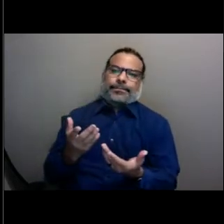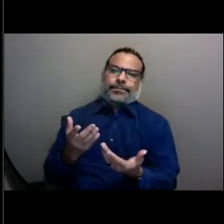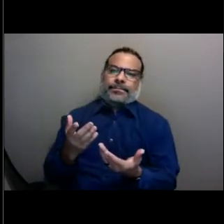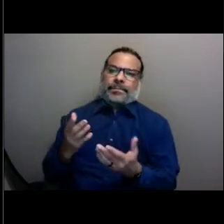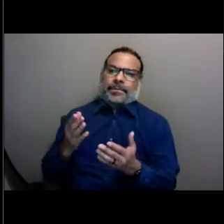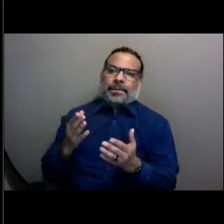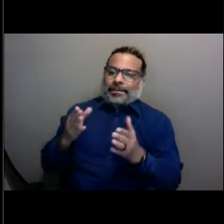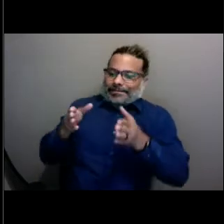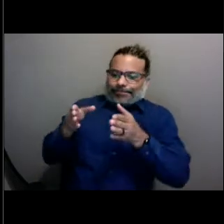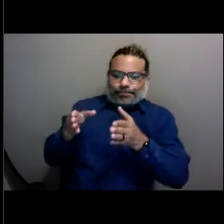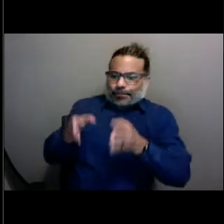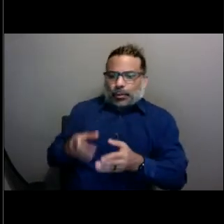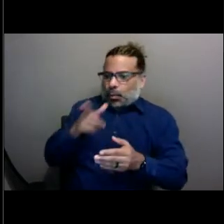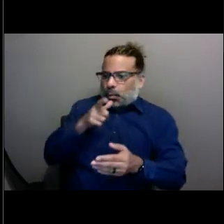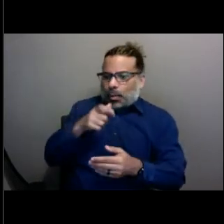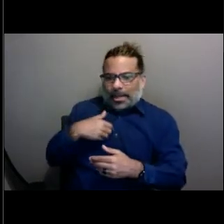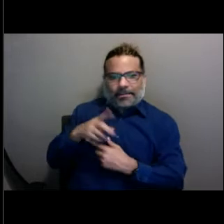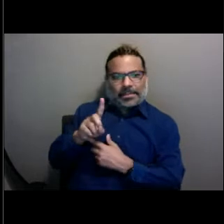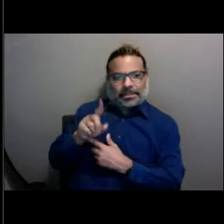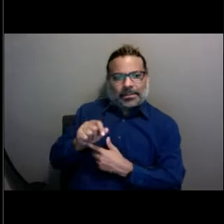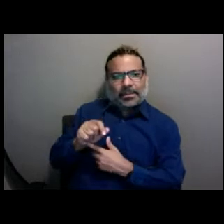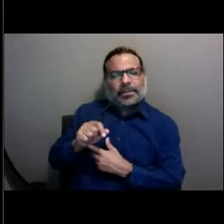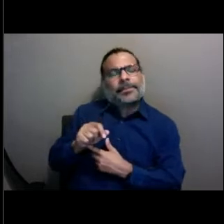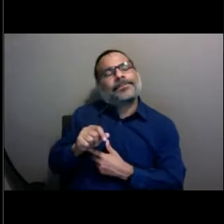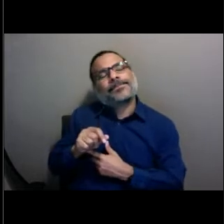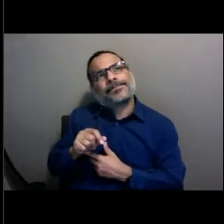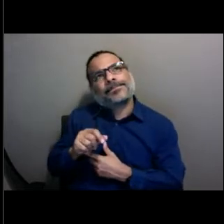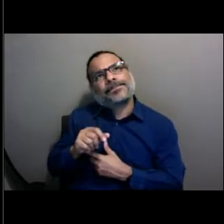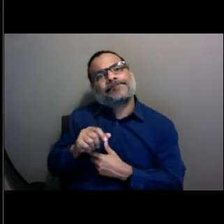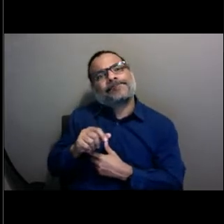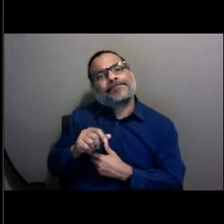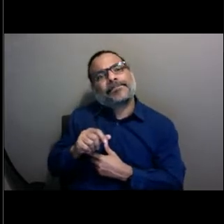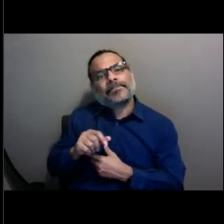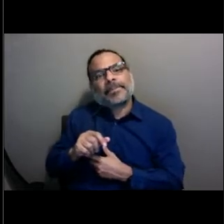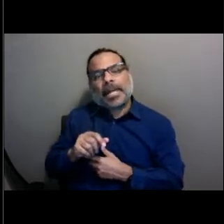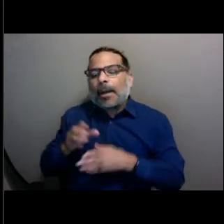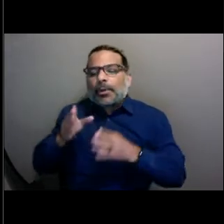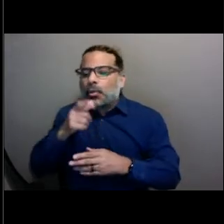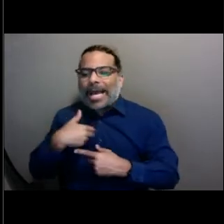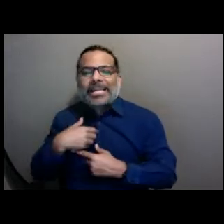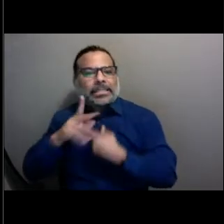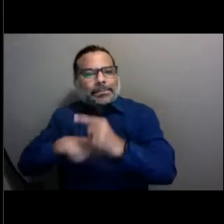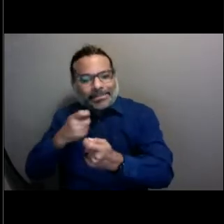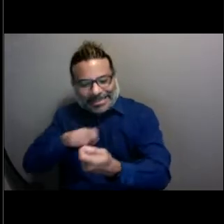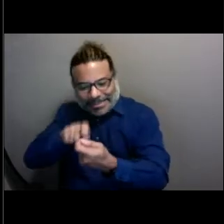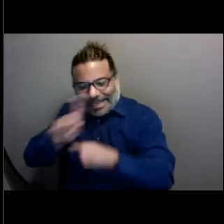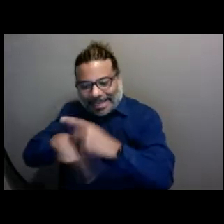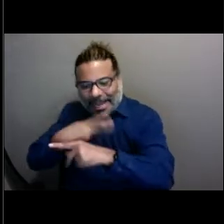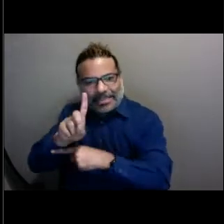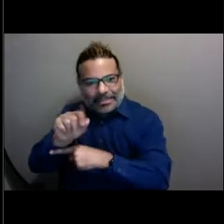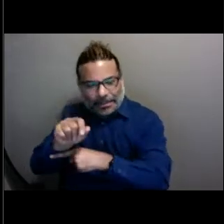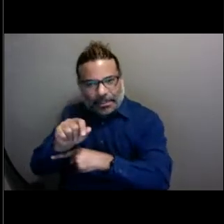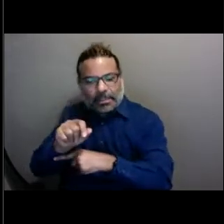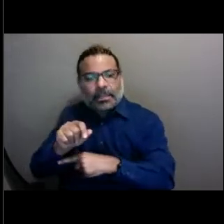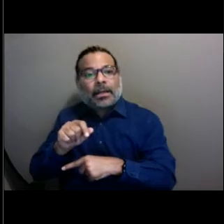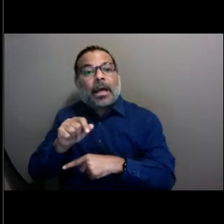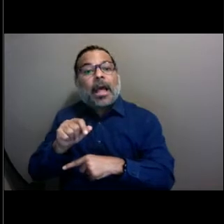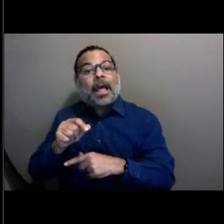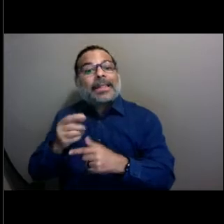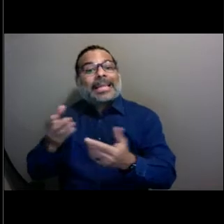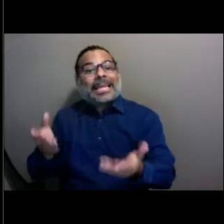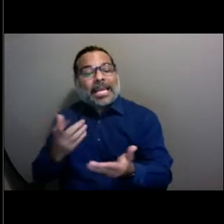disability, a particular individual with a particular type of disabilities. And here we